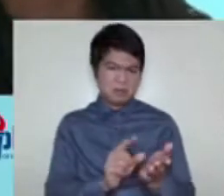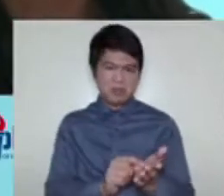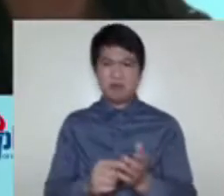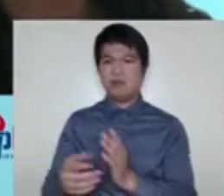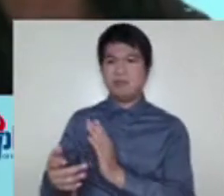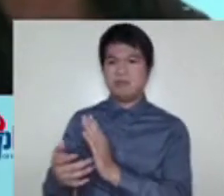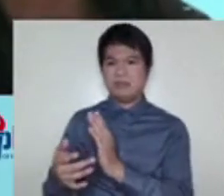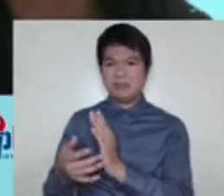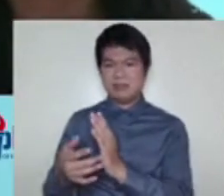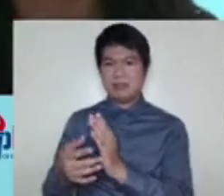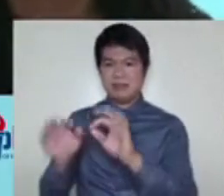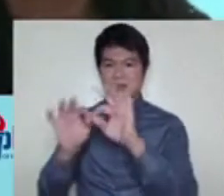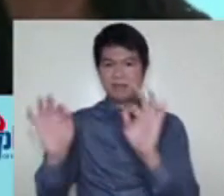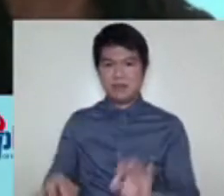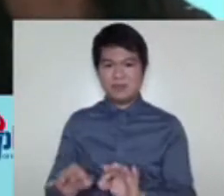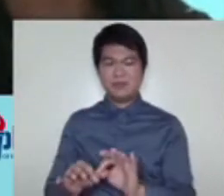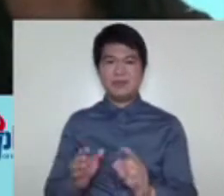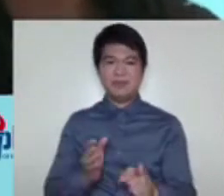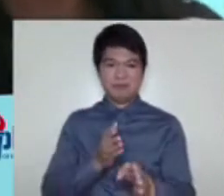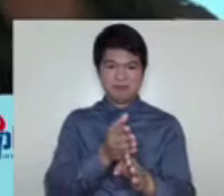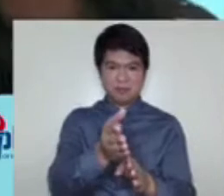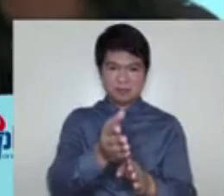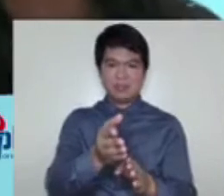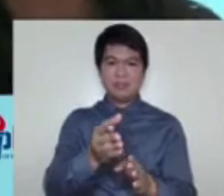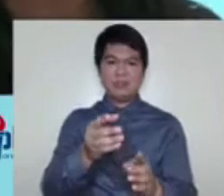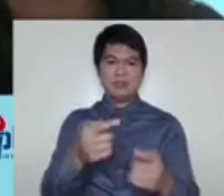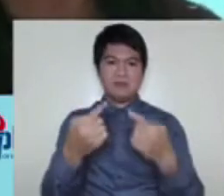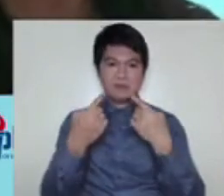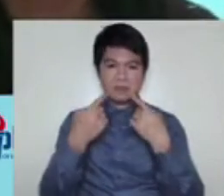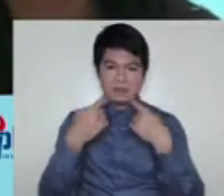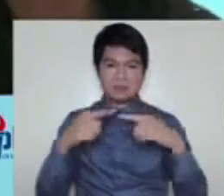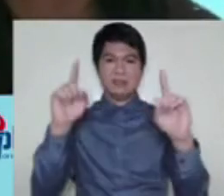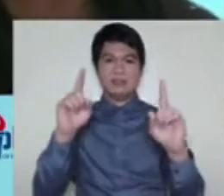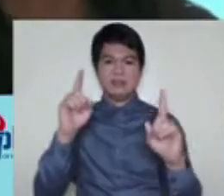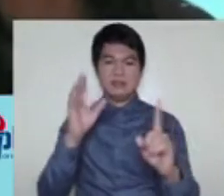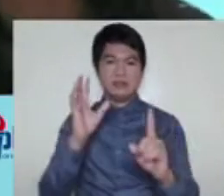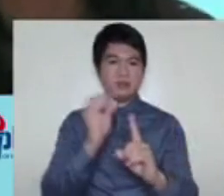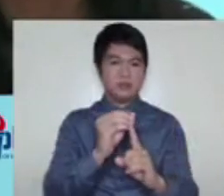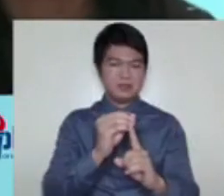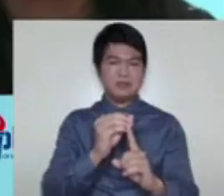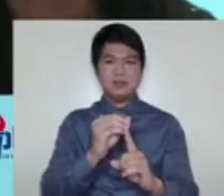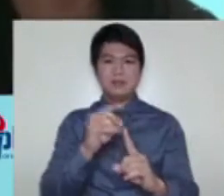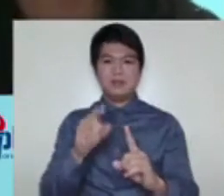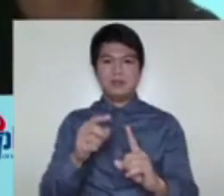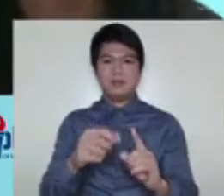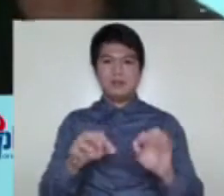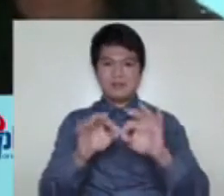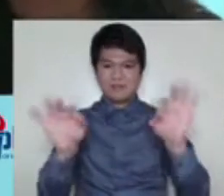demonstrates or hits this particular objective. Just please provide specific annotations to support the